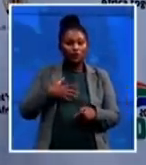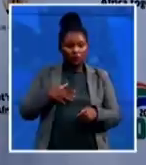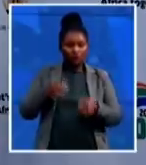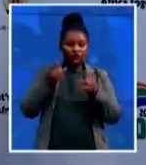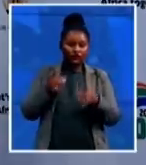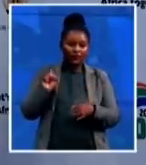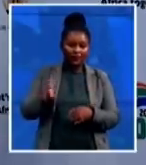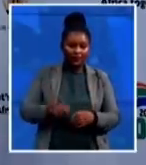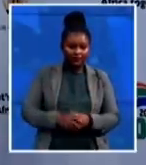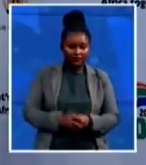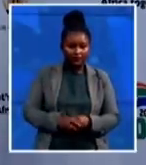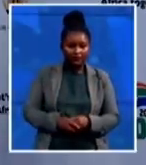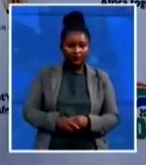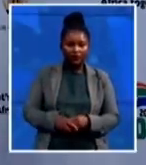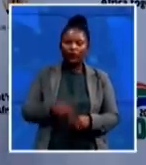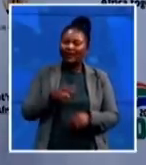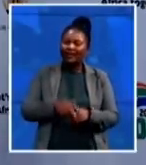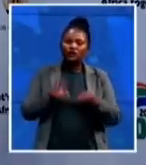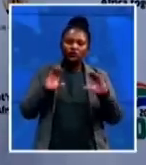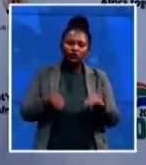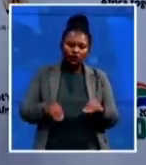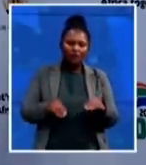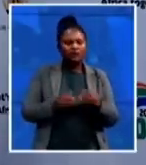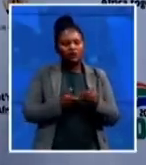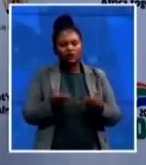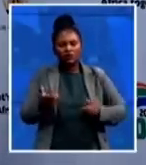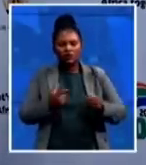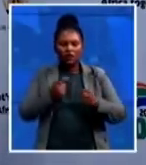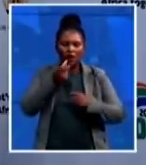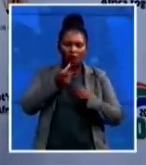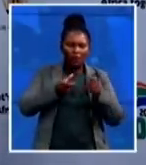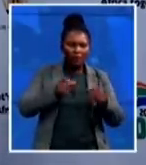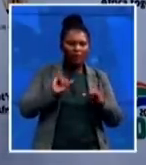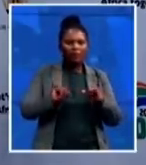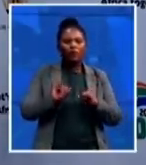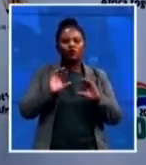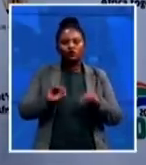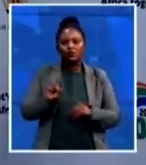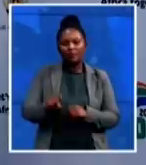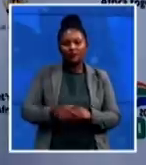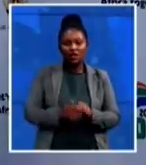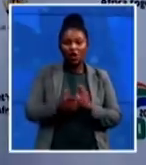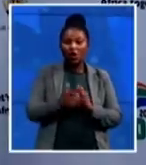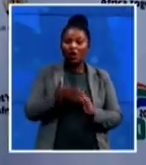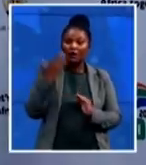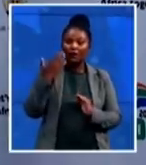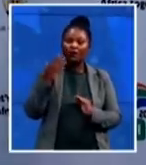because if they are illegal, they will have to be stopped. If they are legal, it means there's a protest,